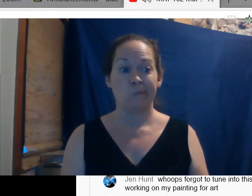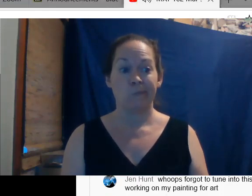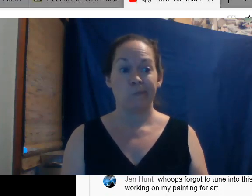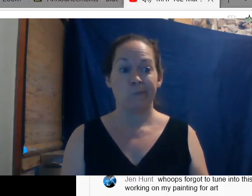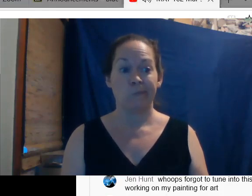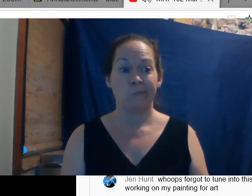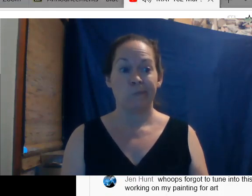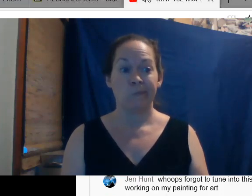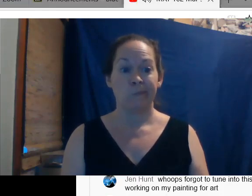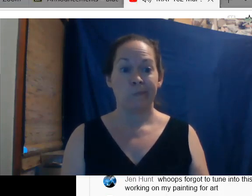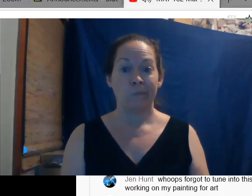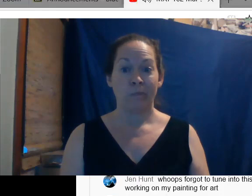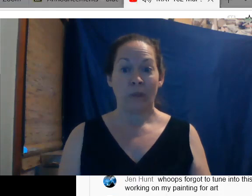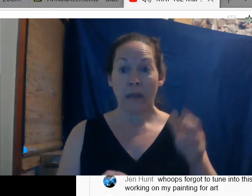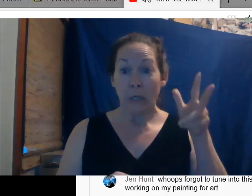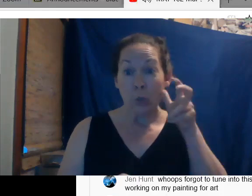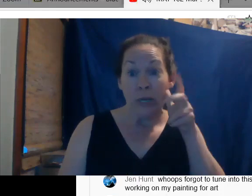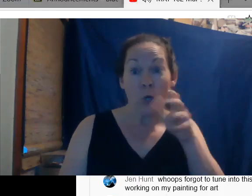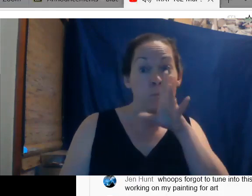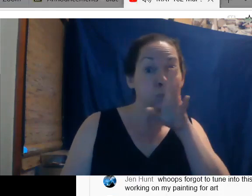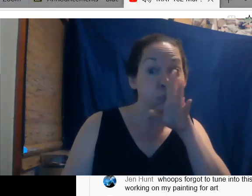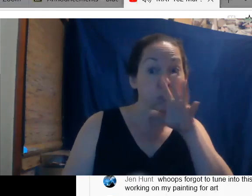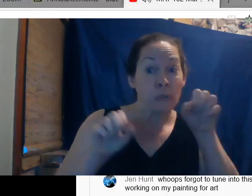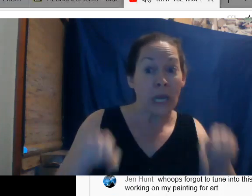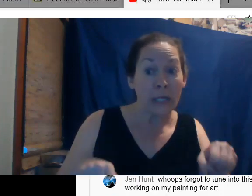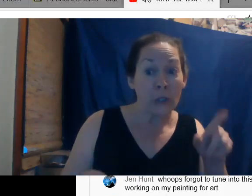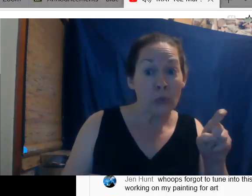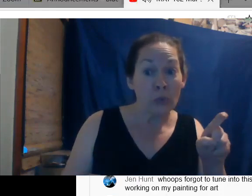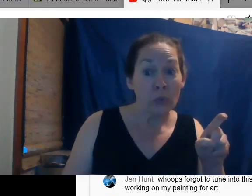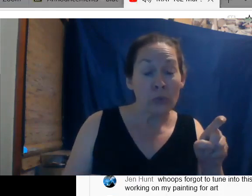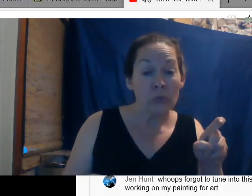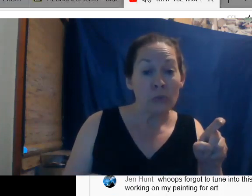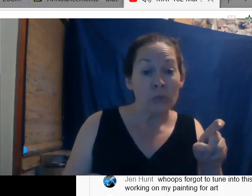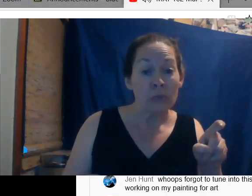You hear silence now. Can you hear me now? Yeah, I was quiet while I was typing.